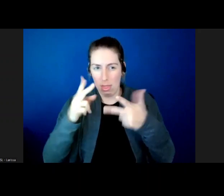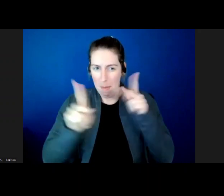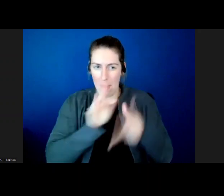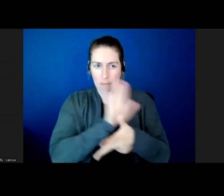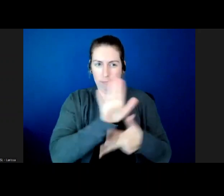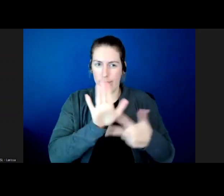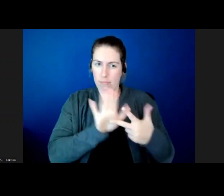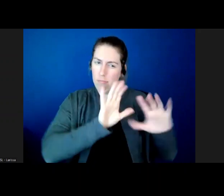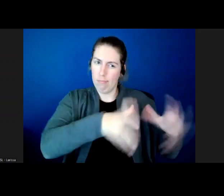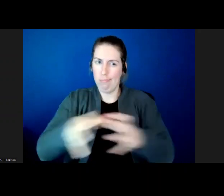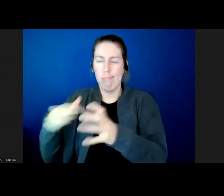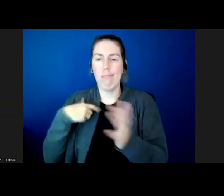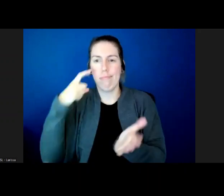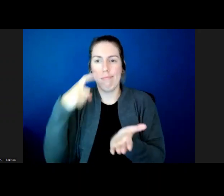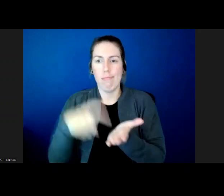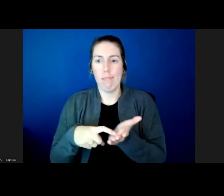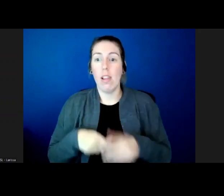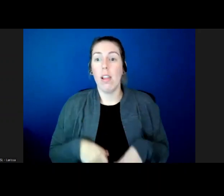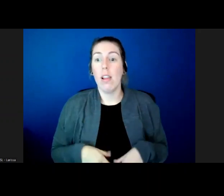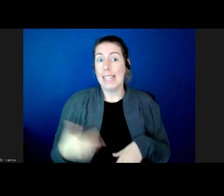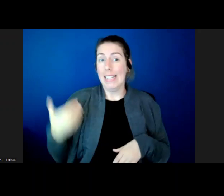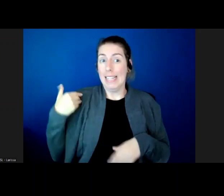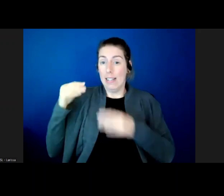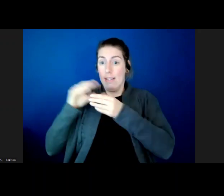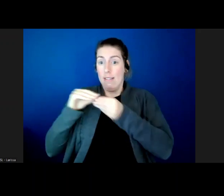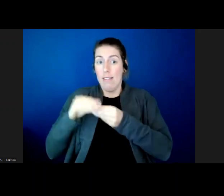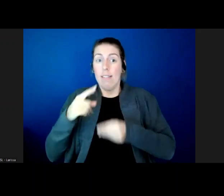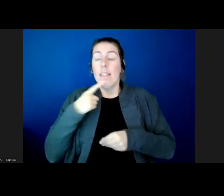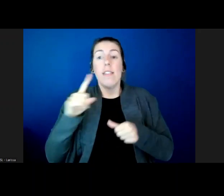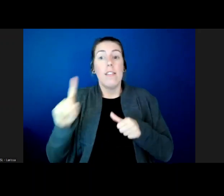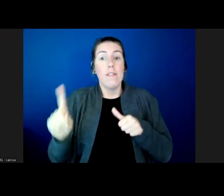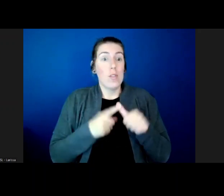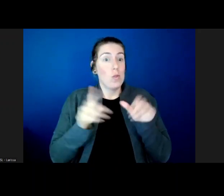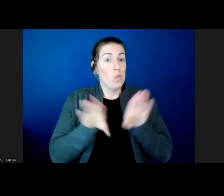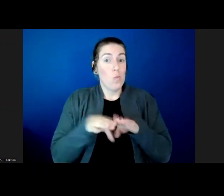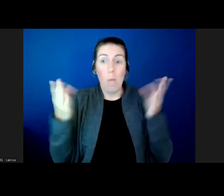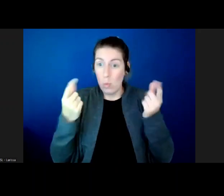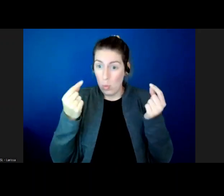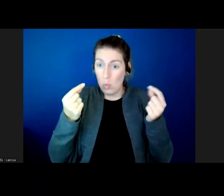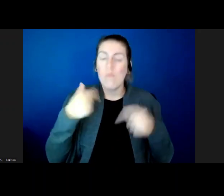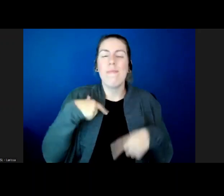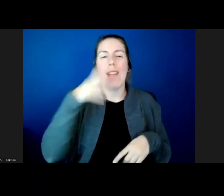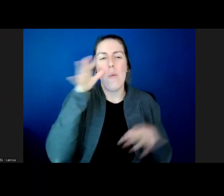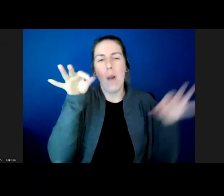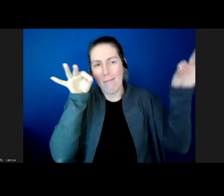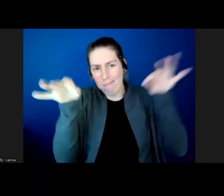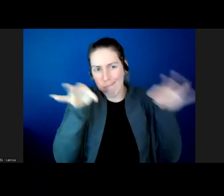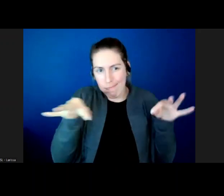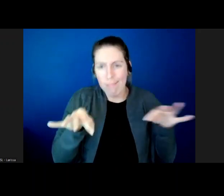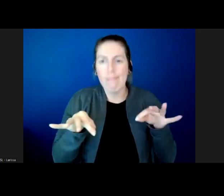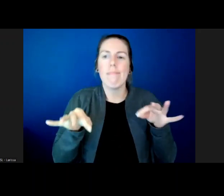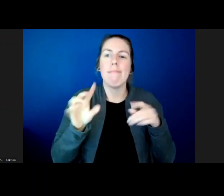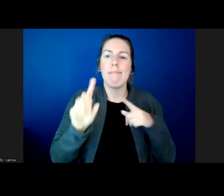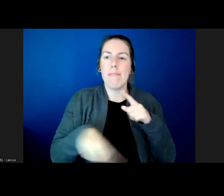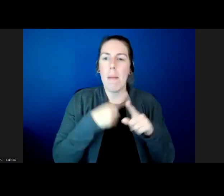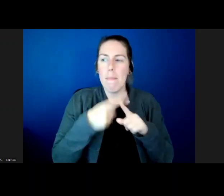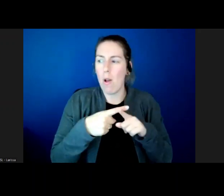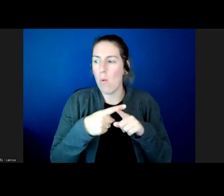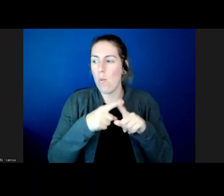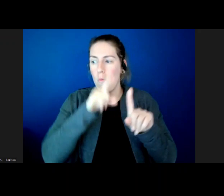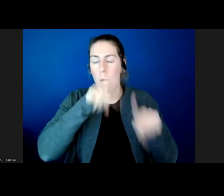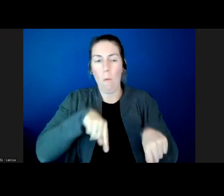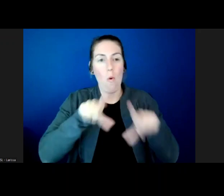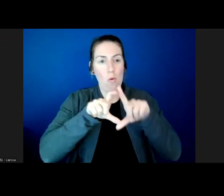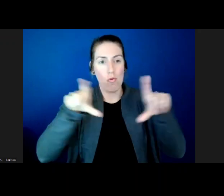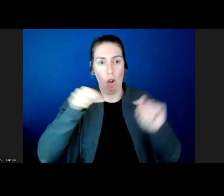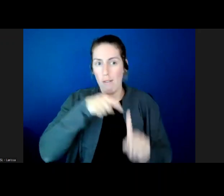mentioned, the first portion of today's webinar is going to be a presentation providing a brief overview of the report card. So